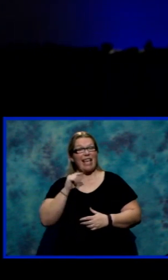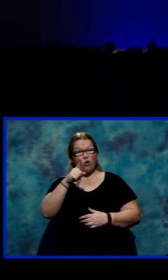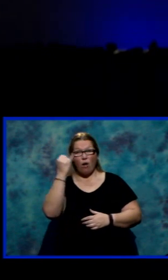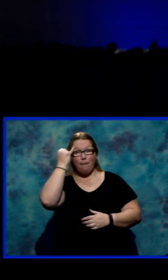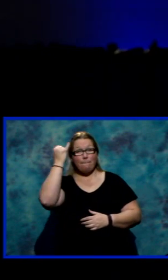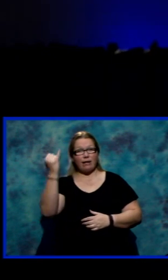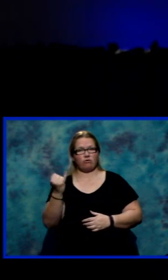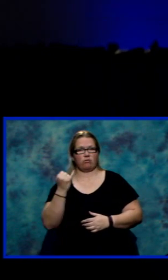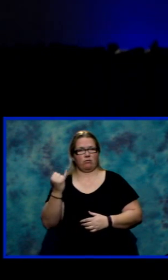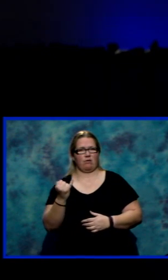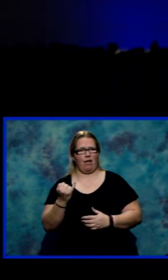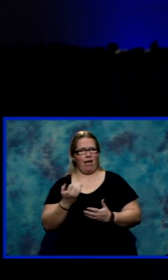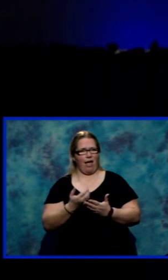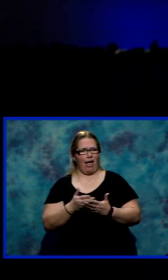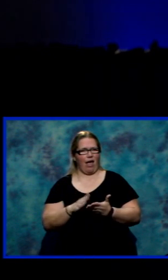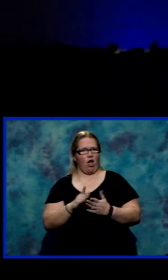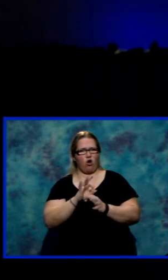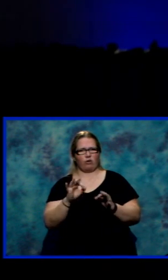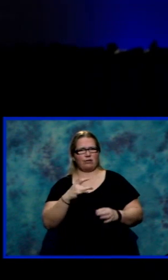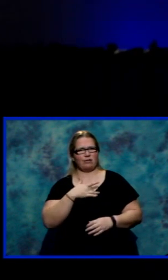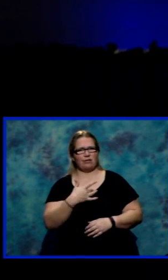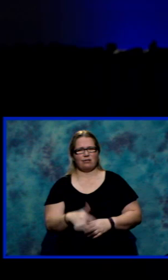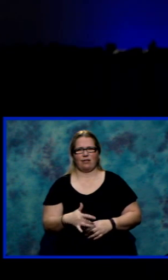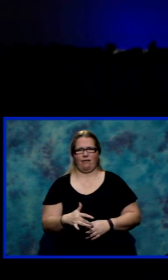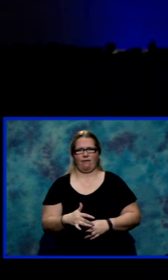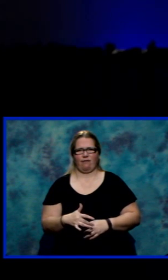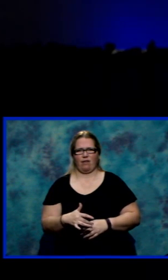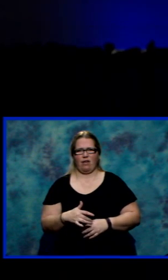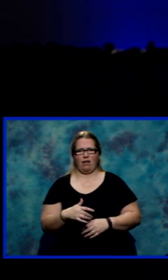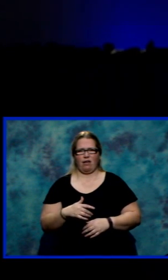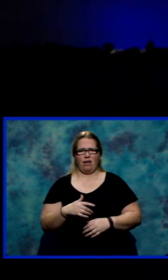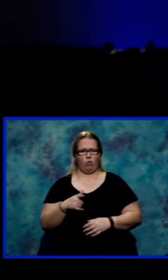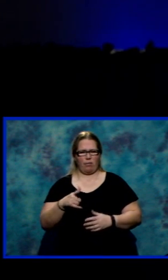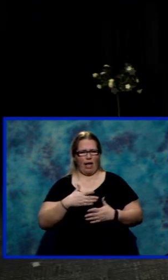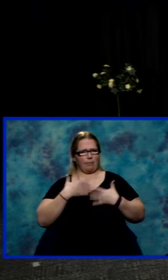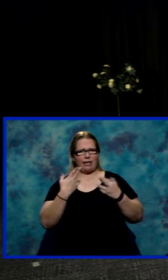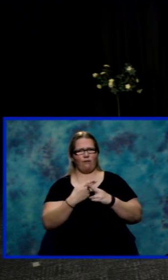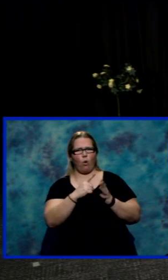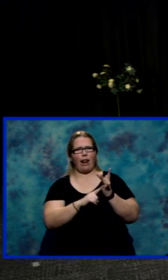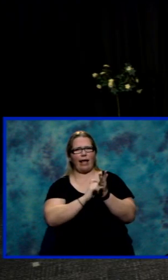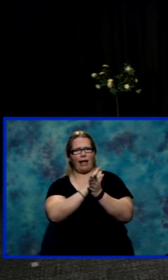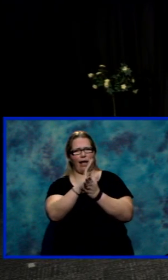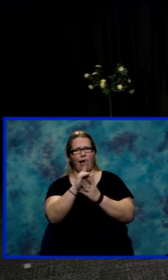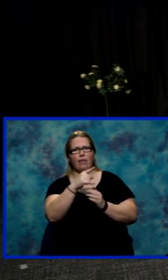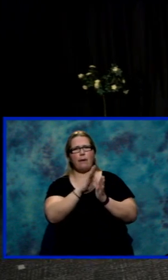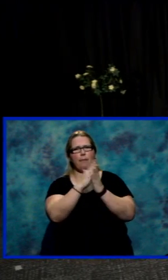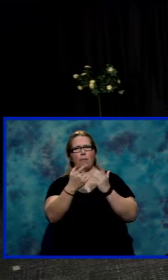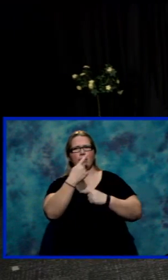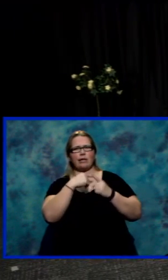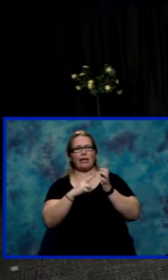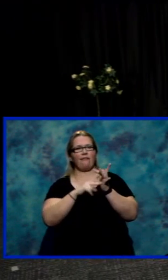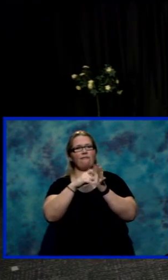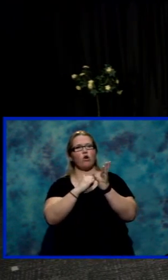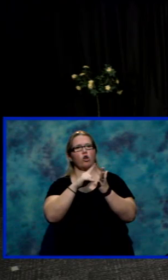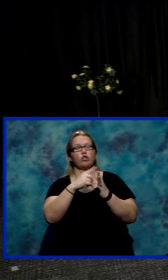how insensitive this whole thing must have been for Leah? The Bible tells us in verse